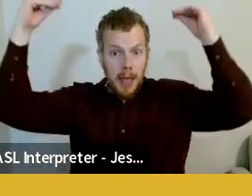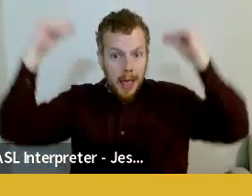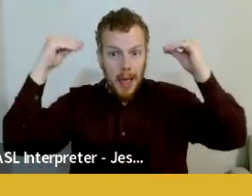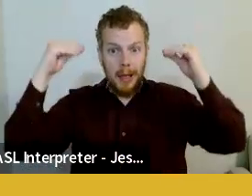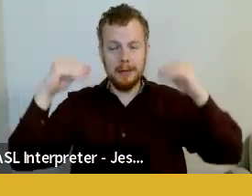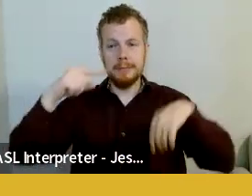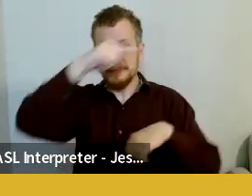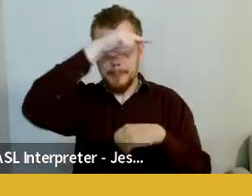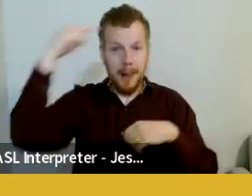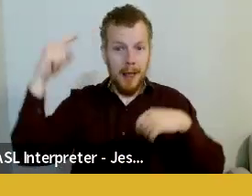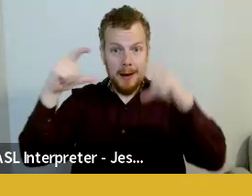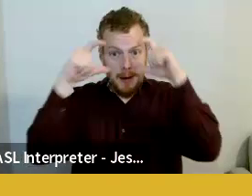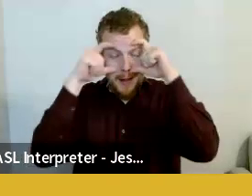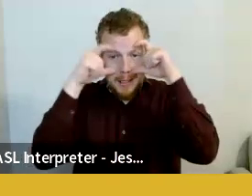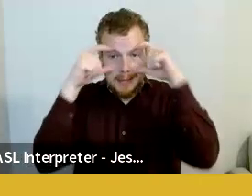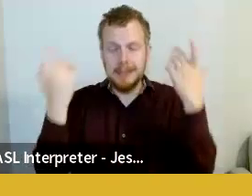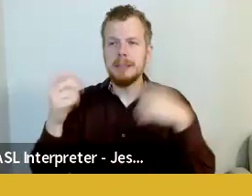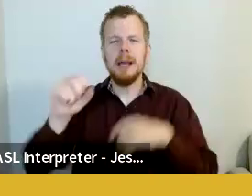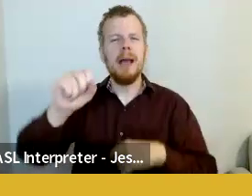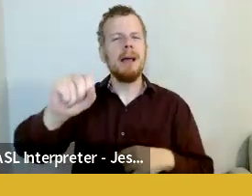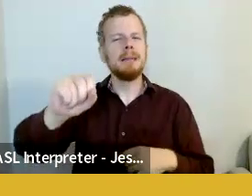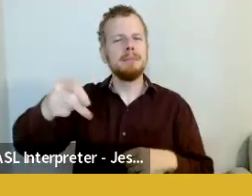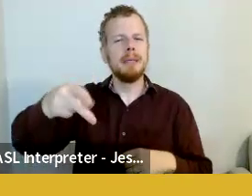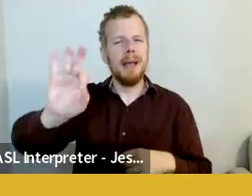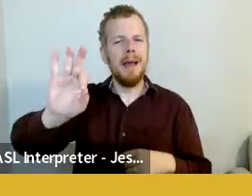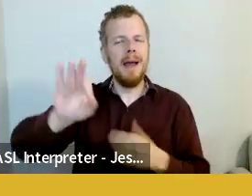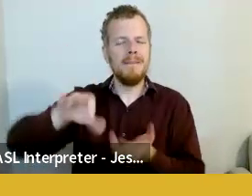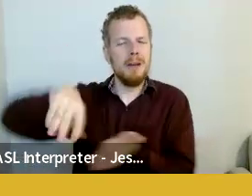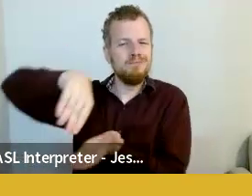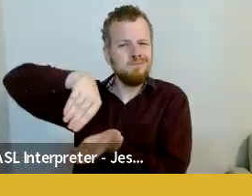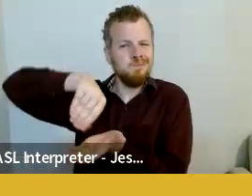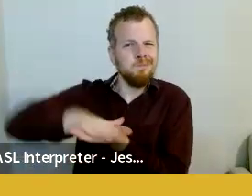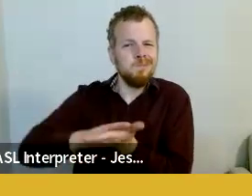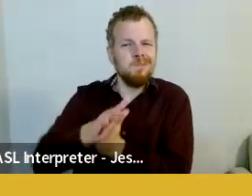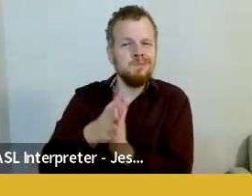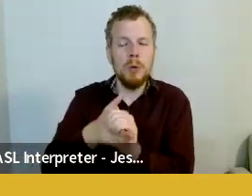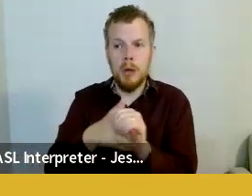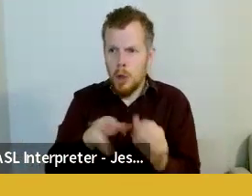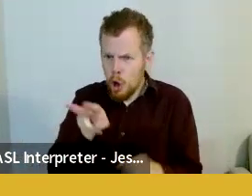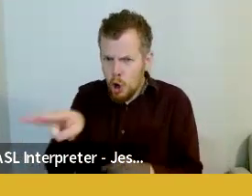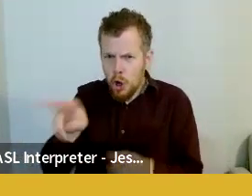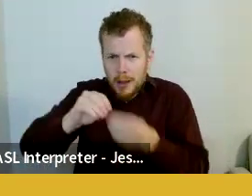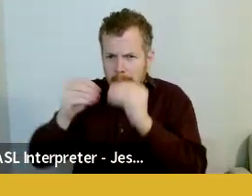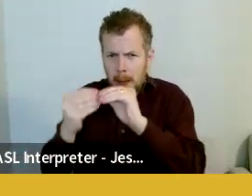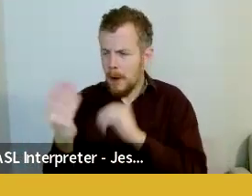sunglasses, apply SPF. So SPF 15 or greater is great. Put this